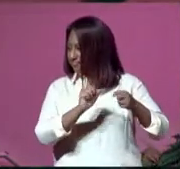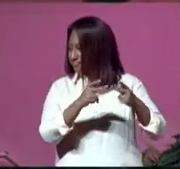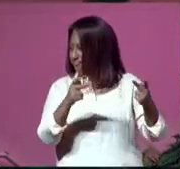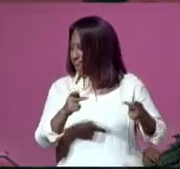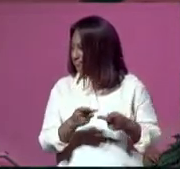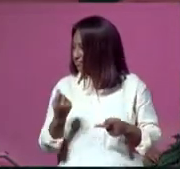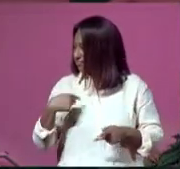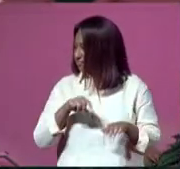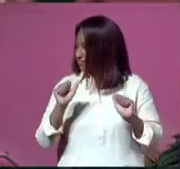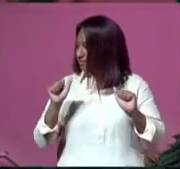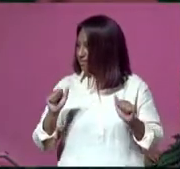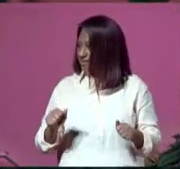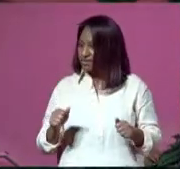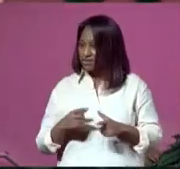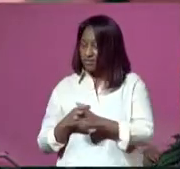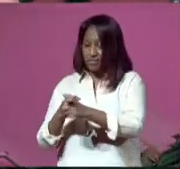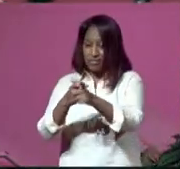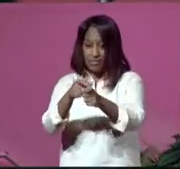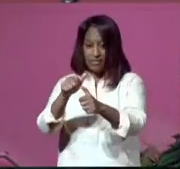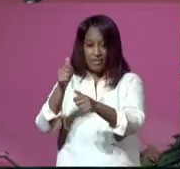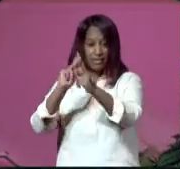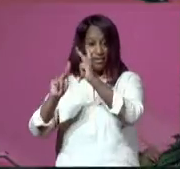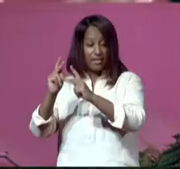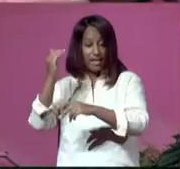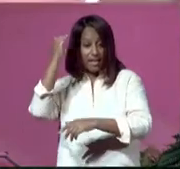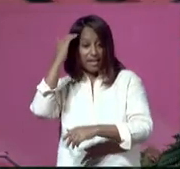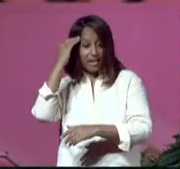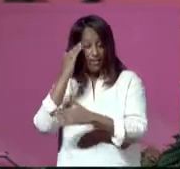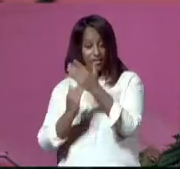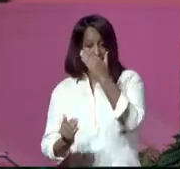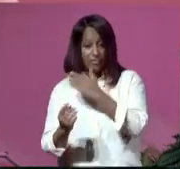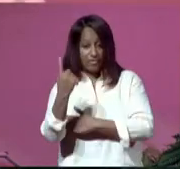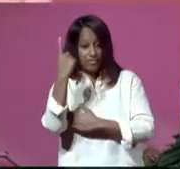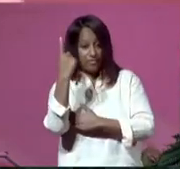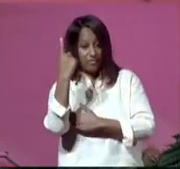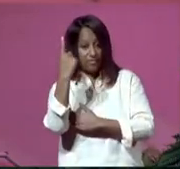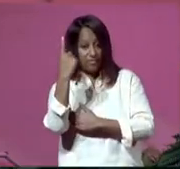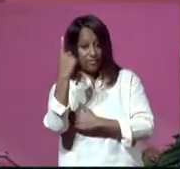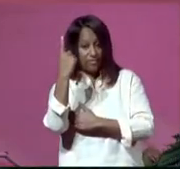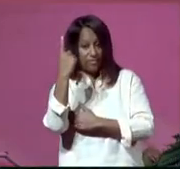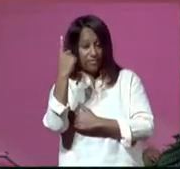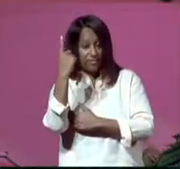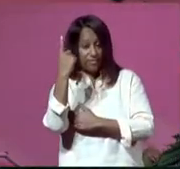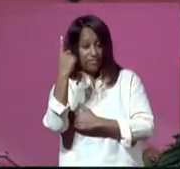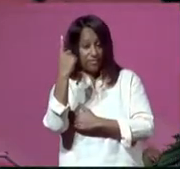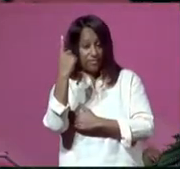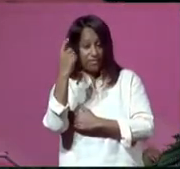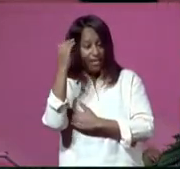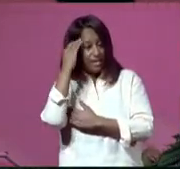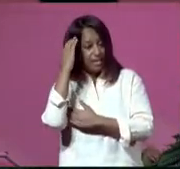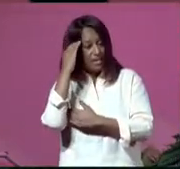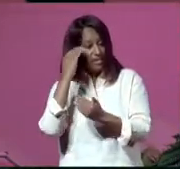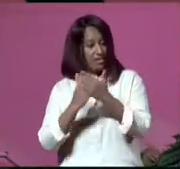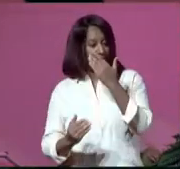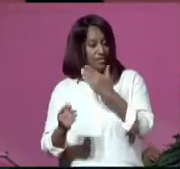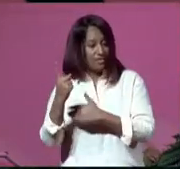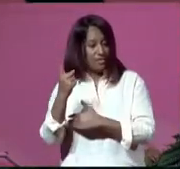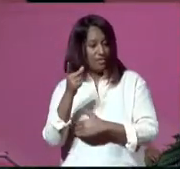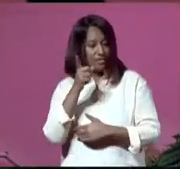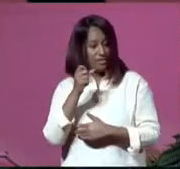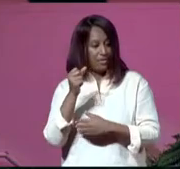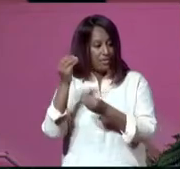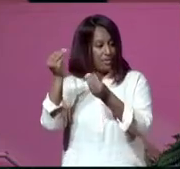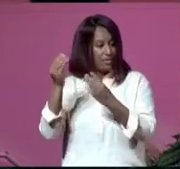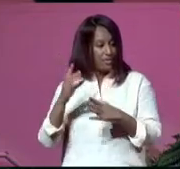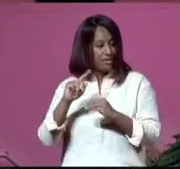so that we can run back and tell other people, I found somebody. I found somebody who told me